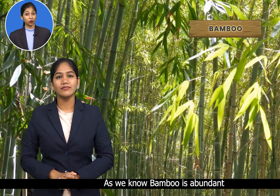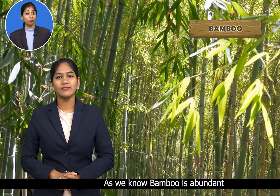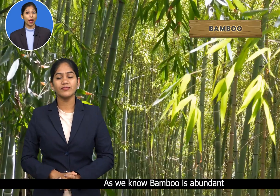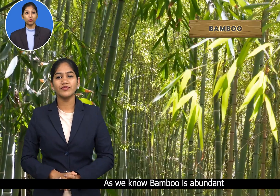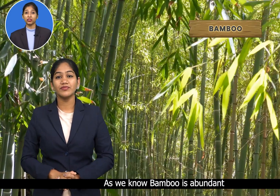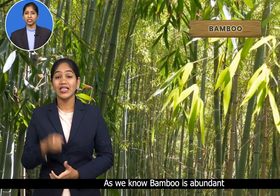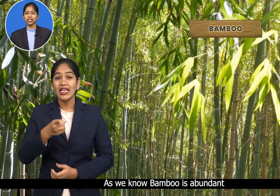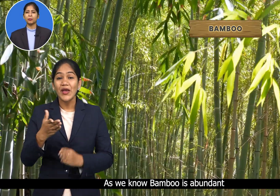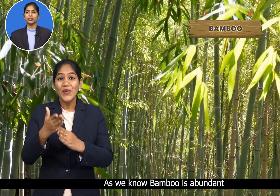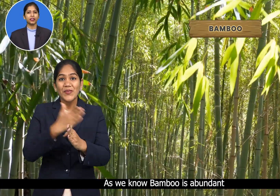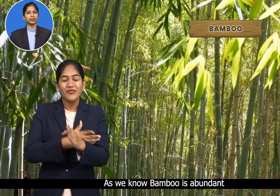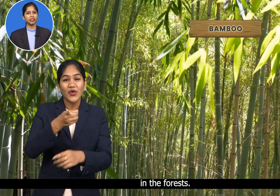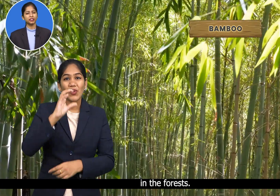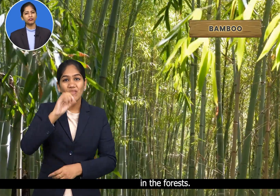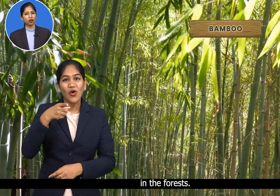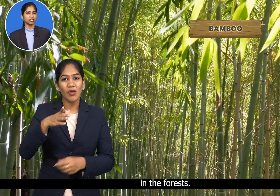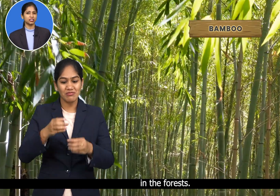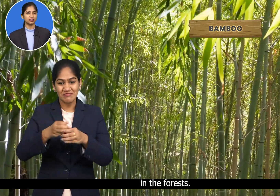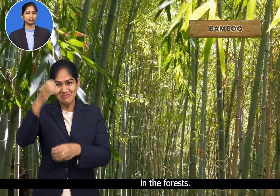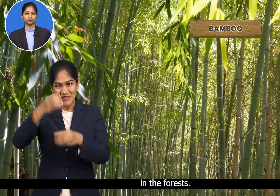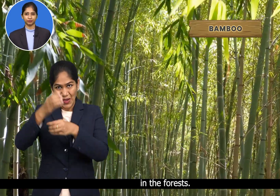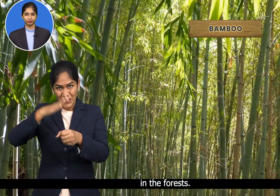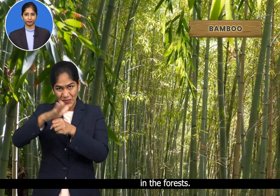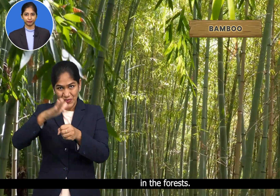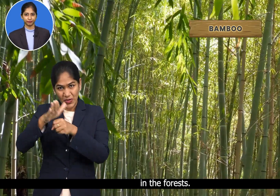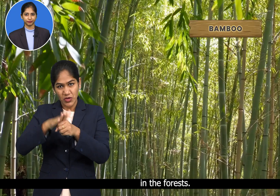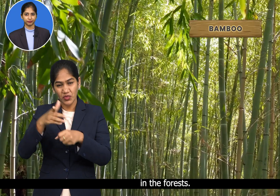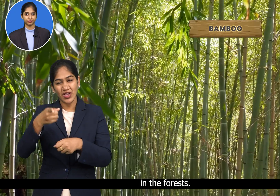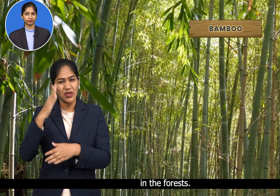As we know, bamboo is abundant in the forests.